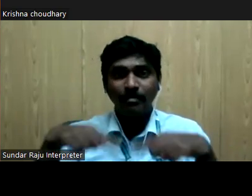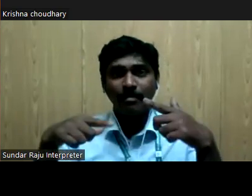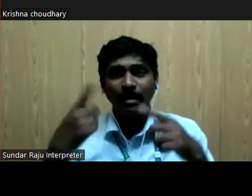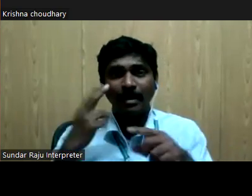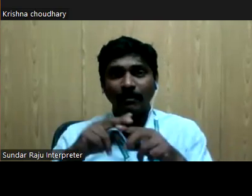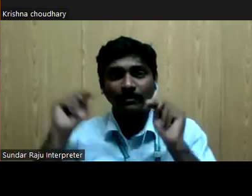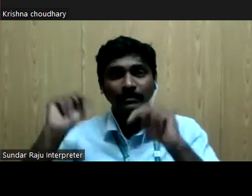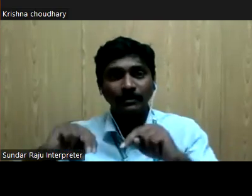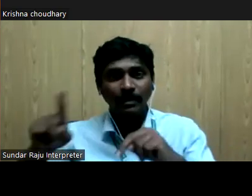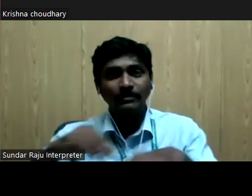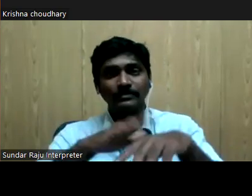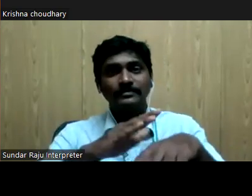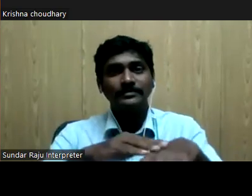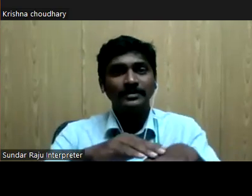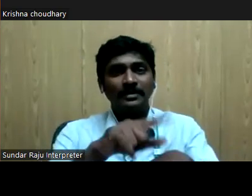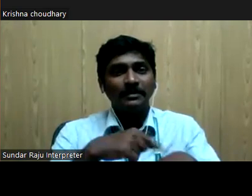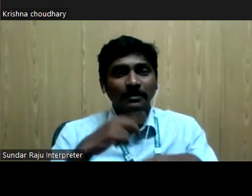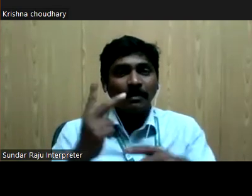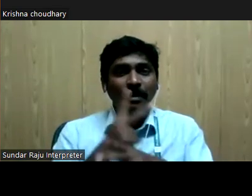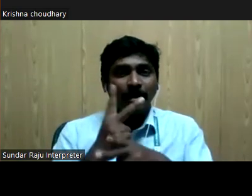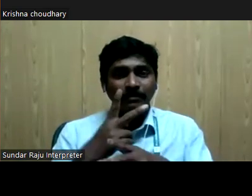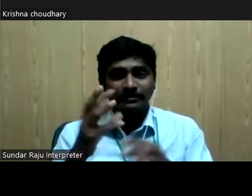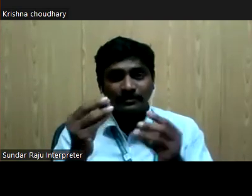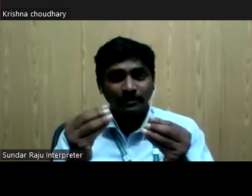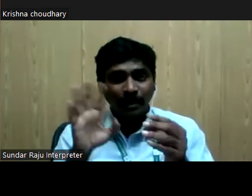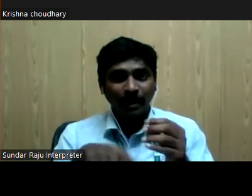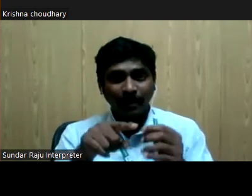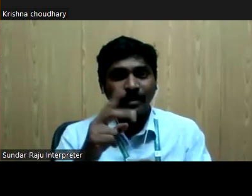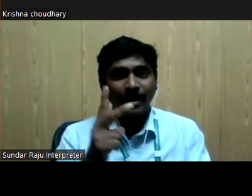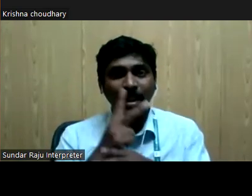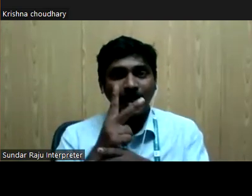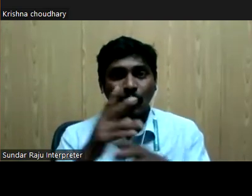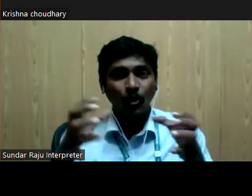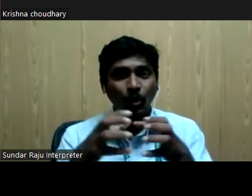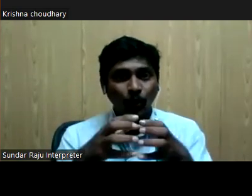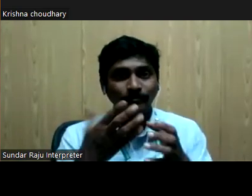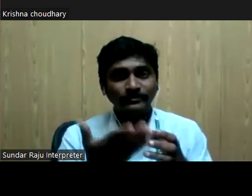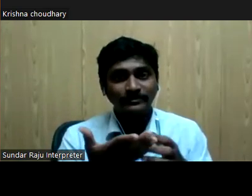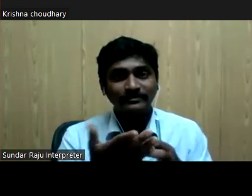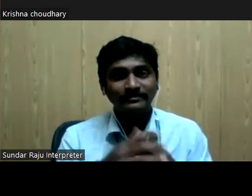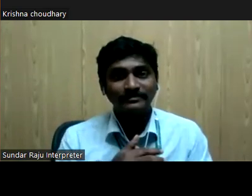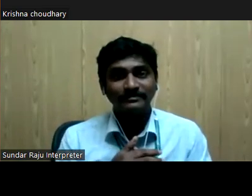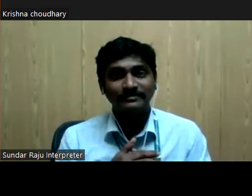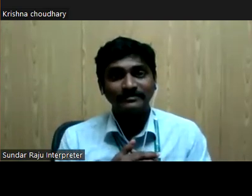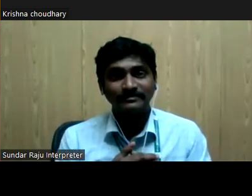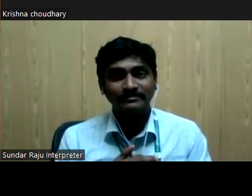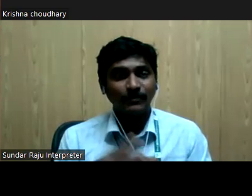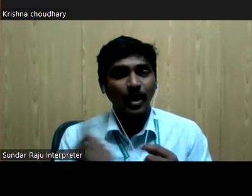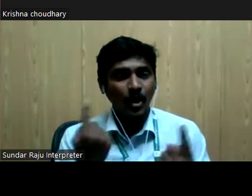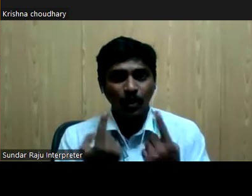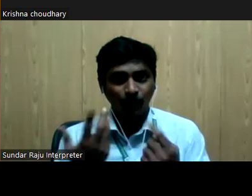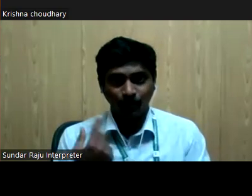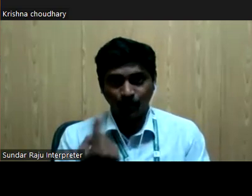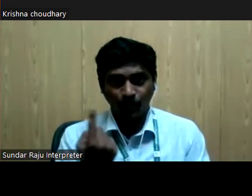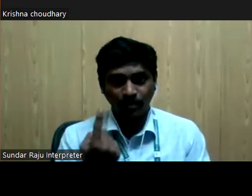anything, I could go and talk to members of this caregivers group. That not only reduced her loneliness,